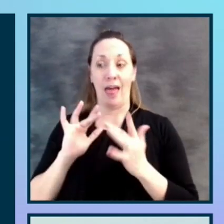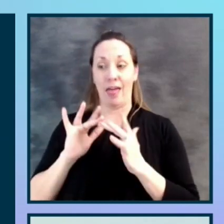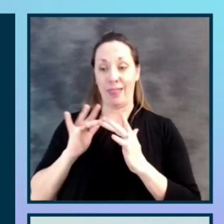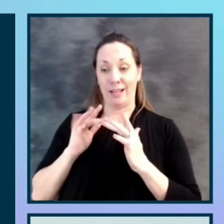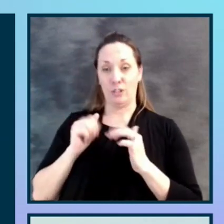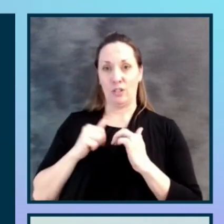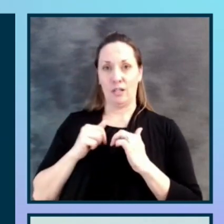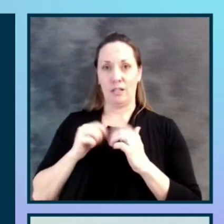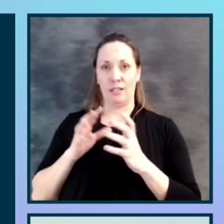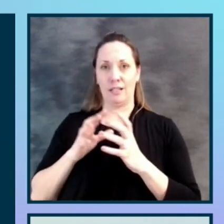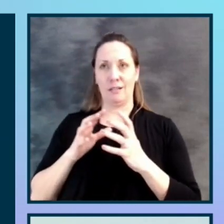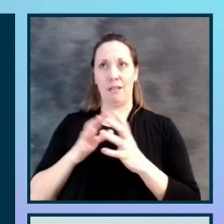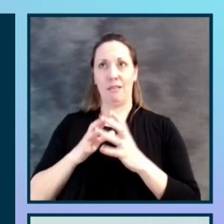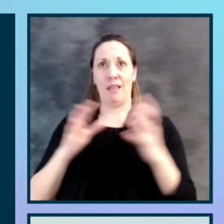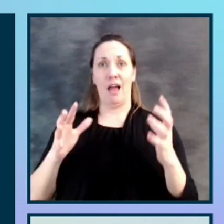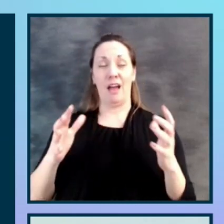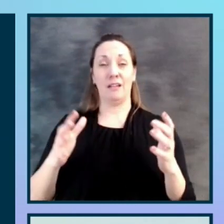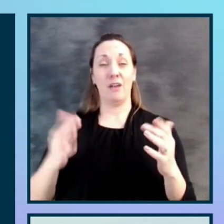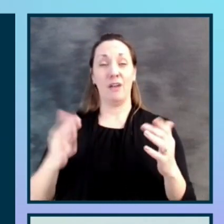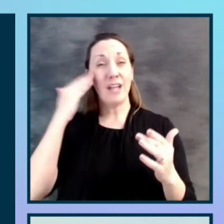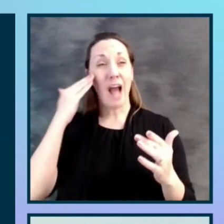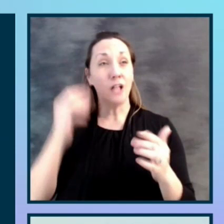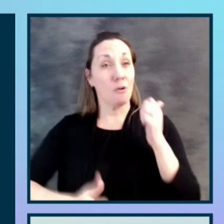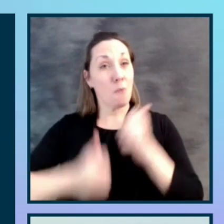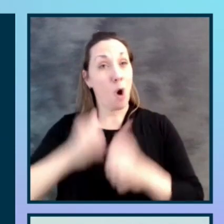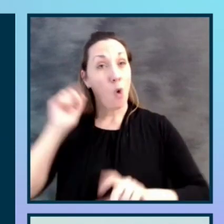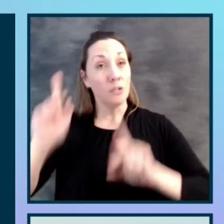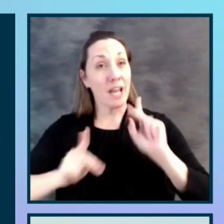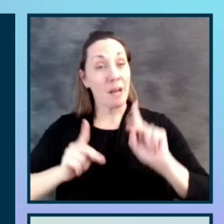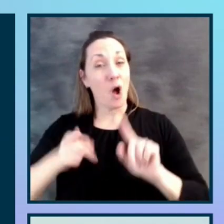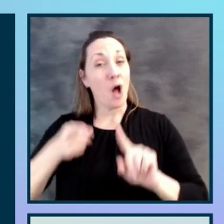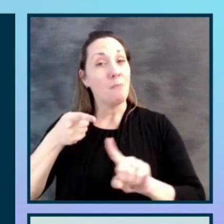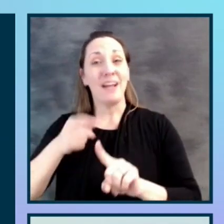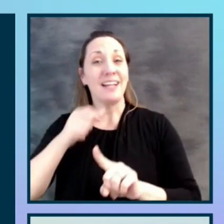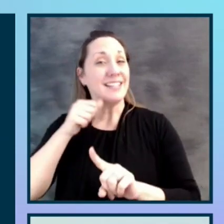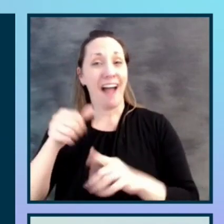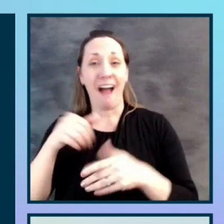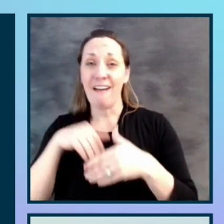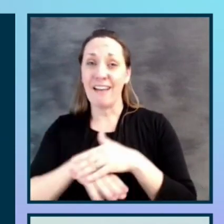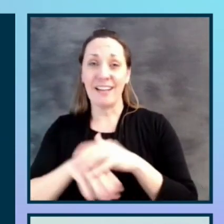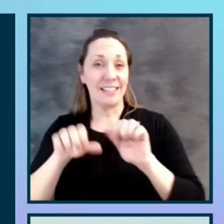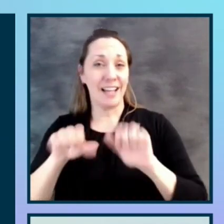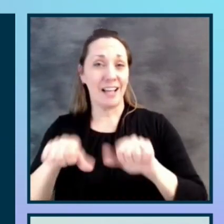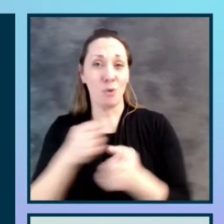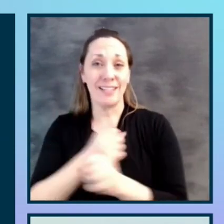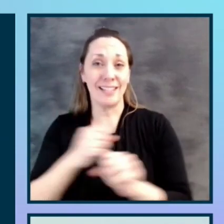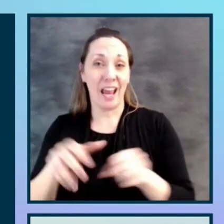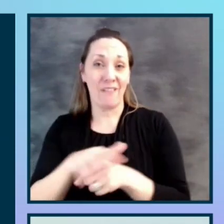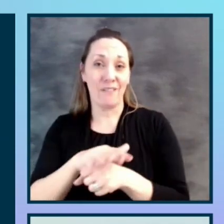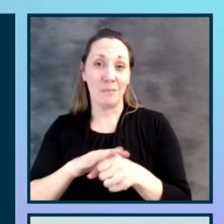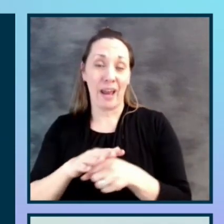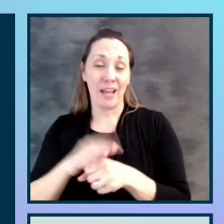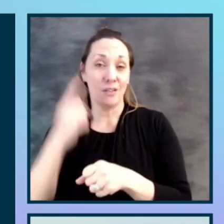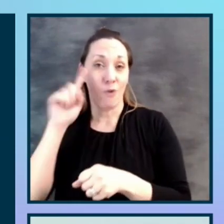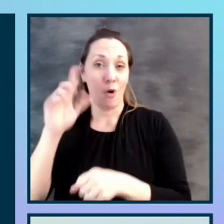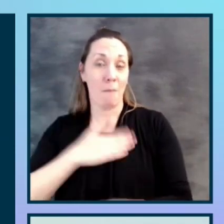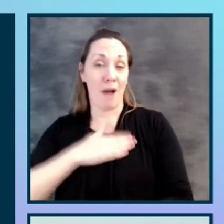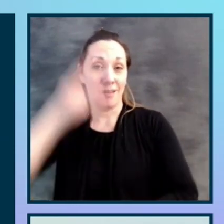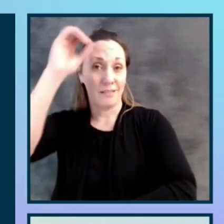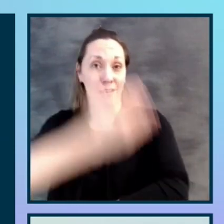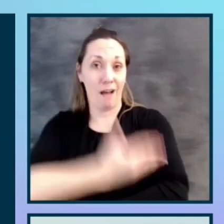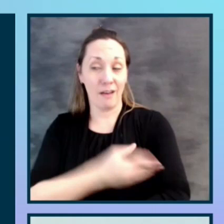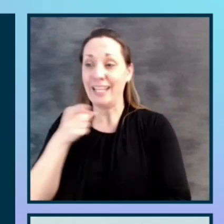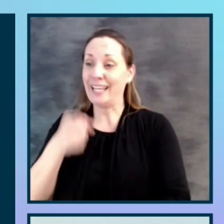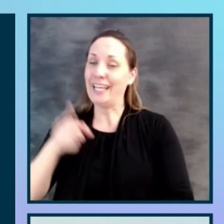of knowledge to most people, is not an accessible and safe space for my son. He cannot use